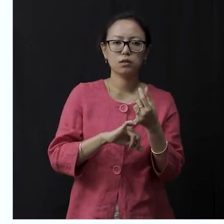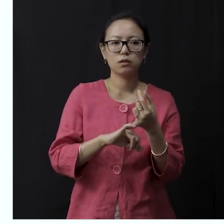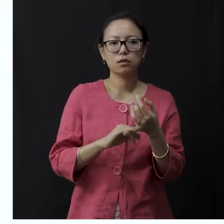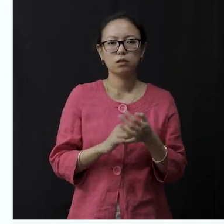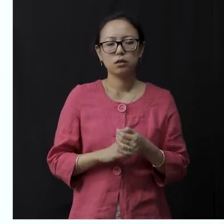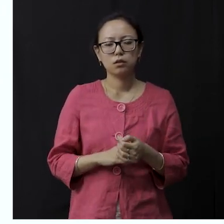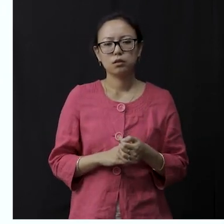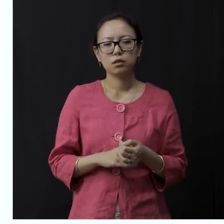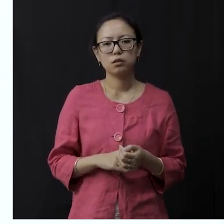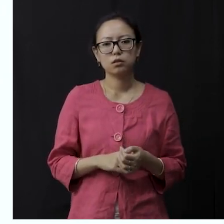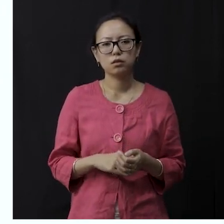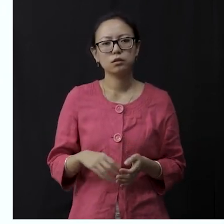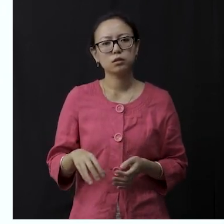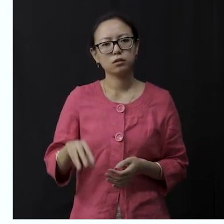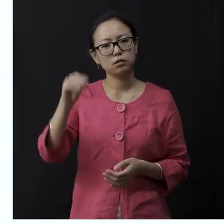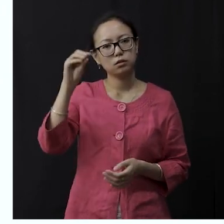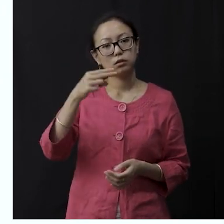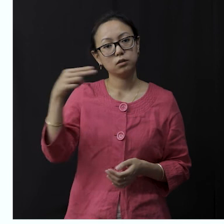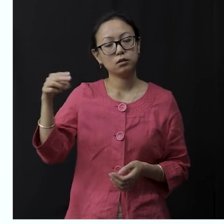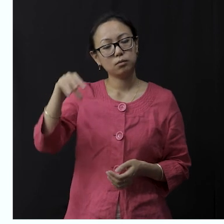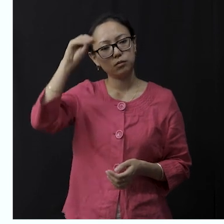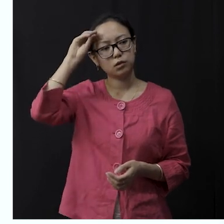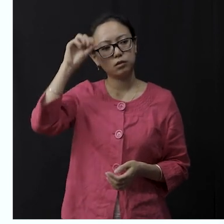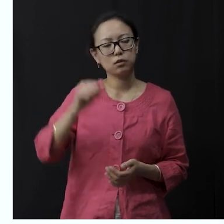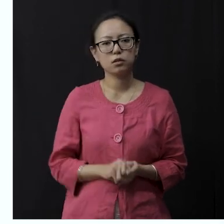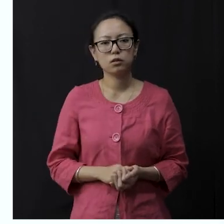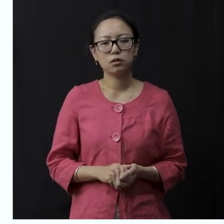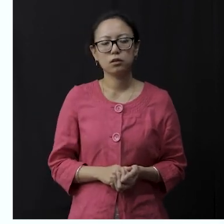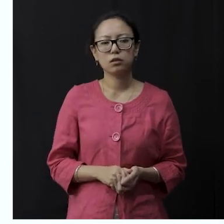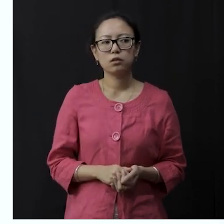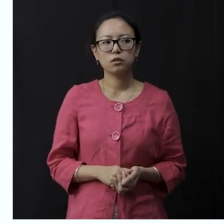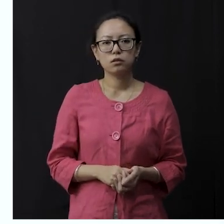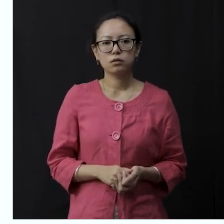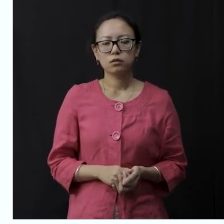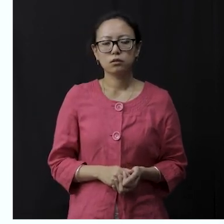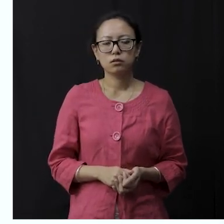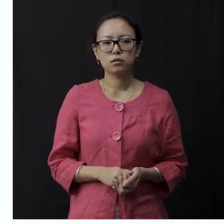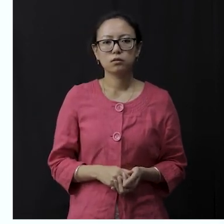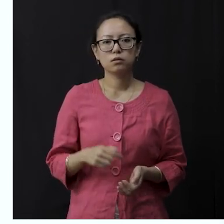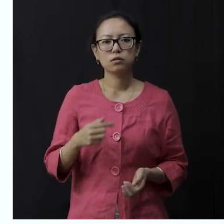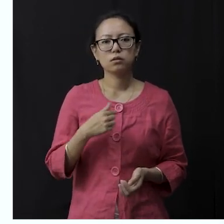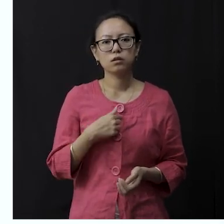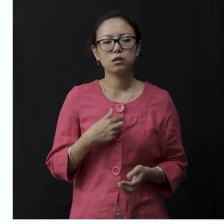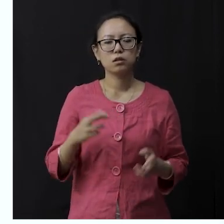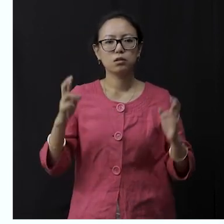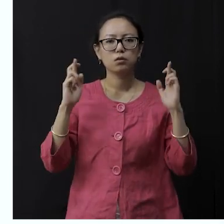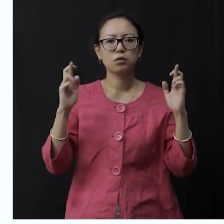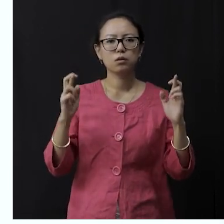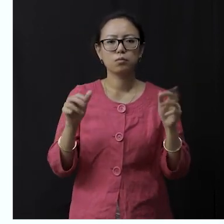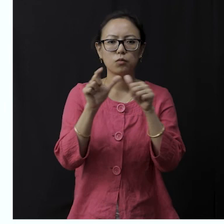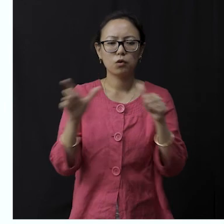mosquito, beetle, caterpillar, butterfly, and all, right? So that is all about today's topic. And I hope you all have